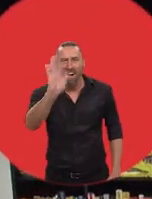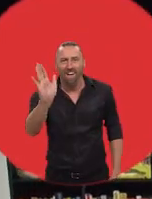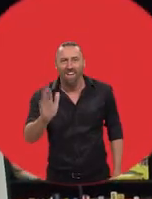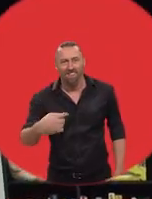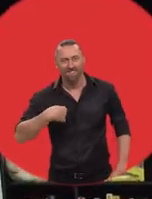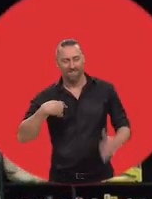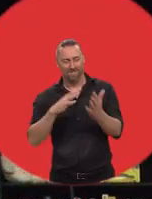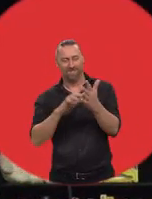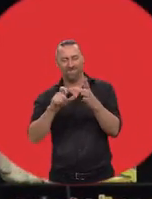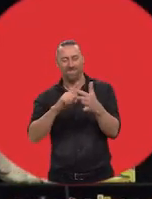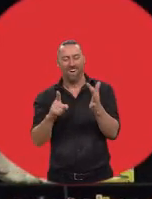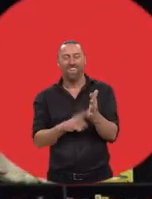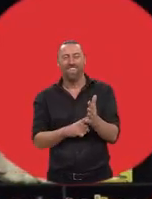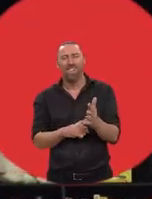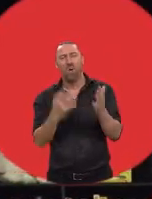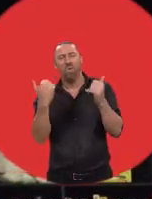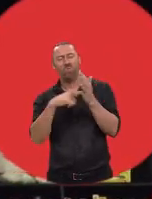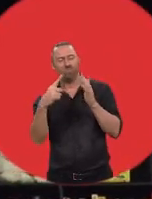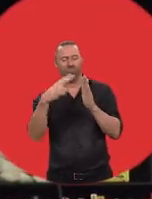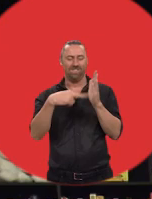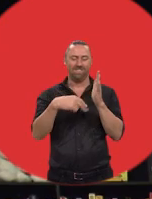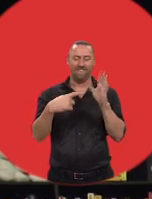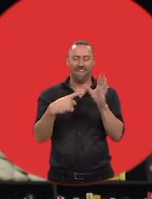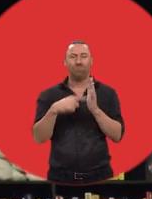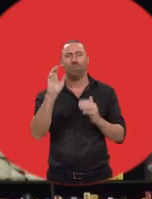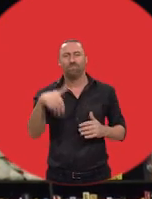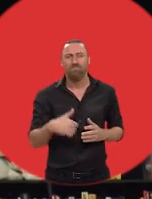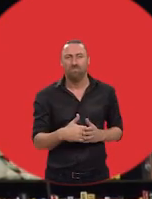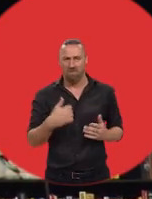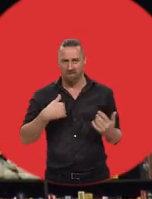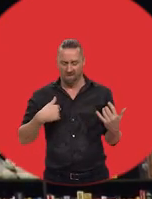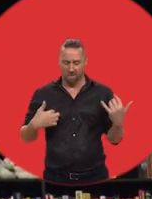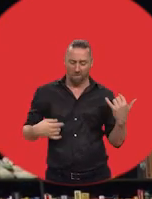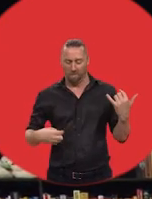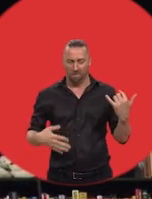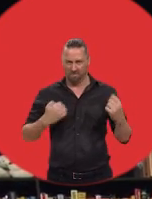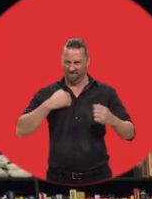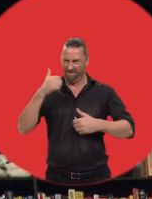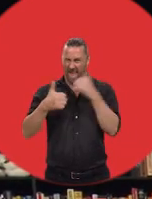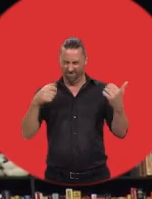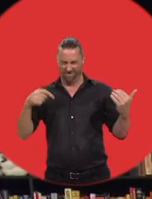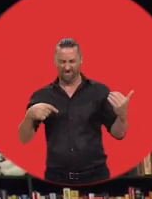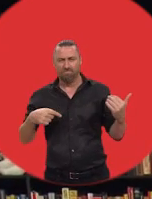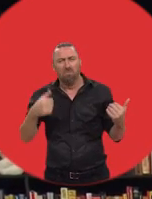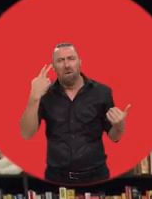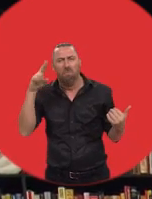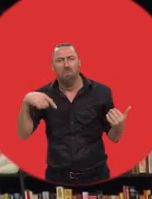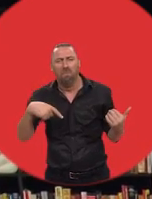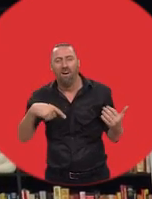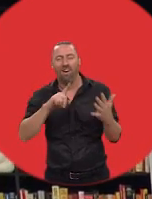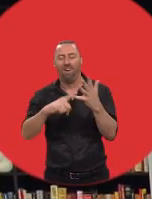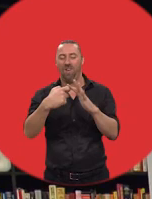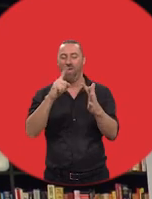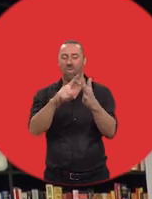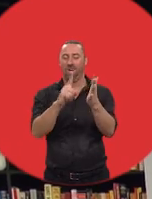Oh, hello there. I'm Michael. Welcome to Reading at Home. I was just playing my favourite instrument. Do you know what this is? It's